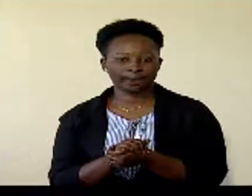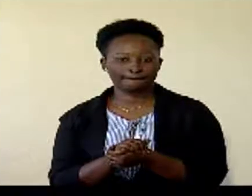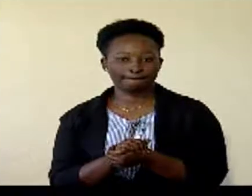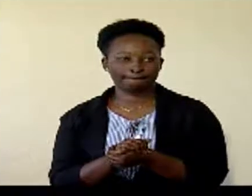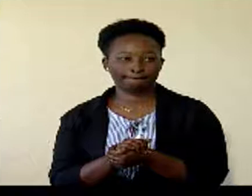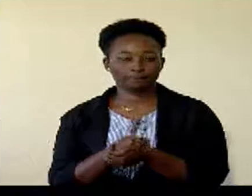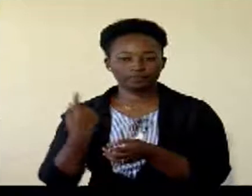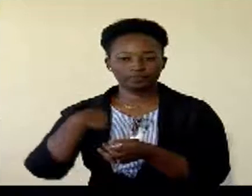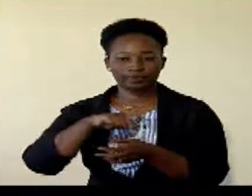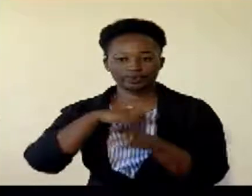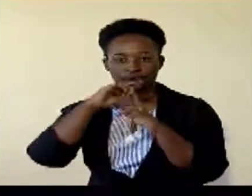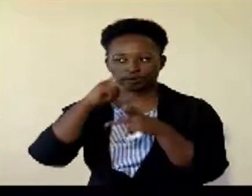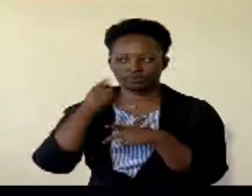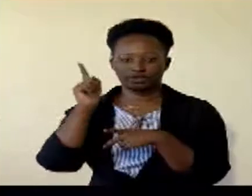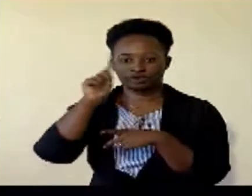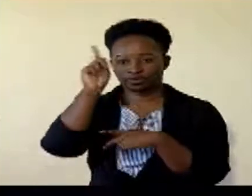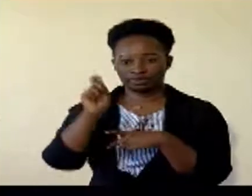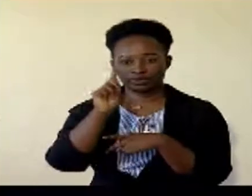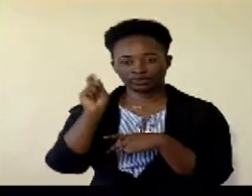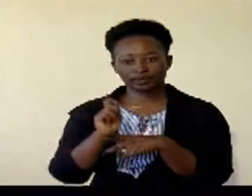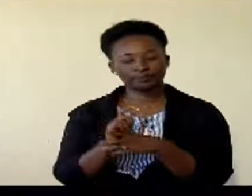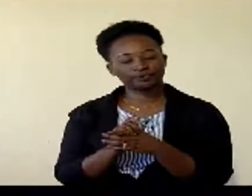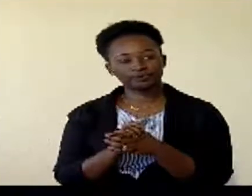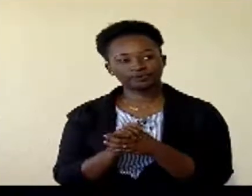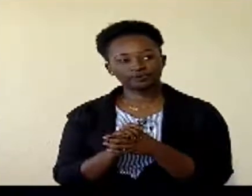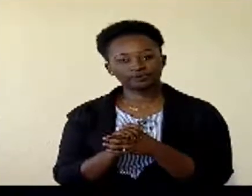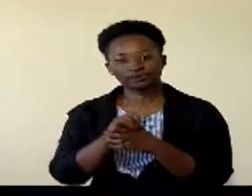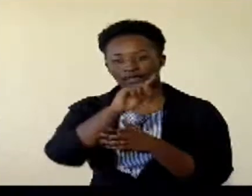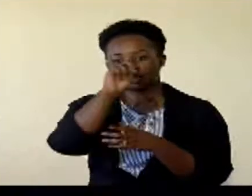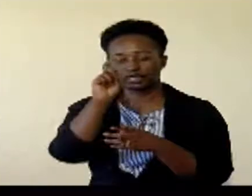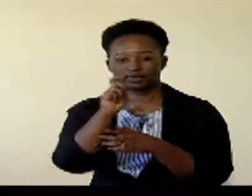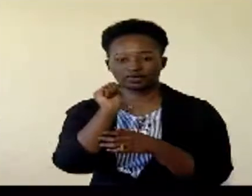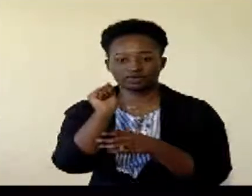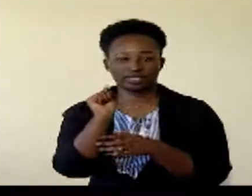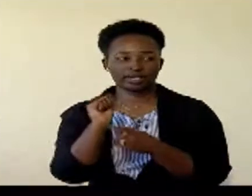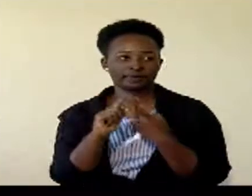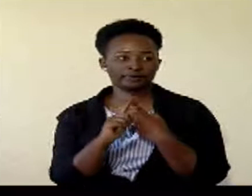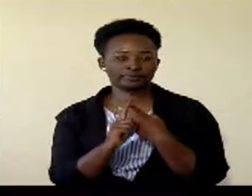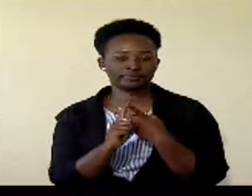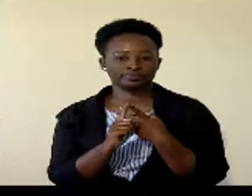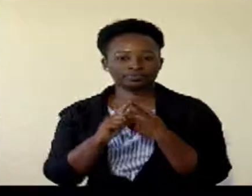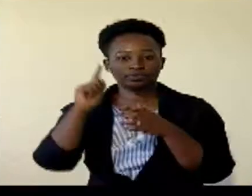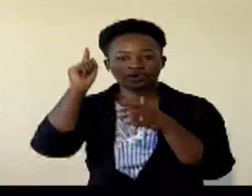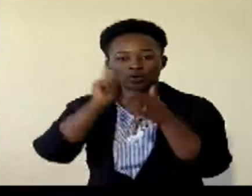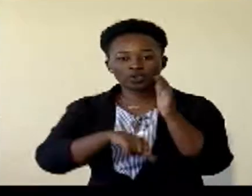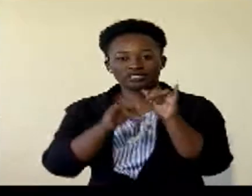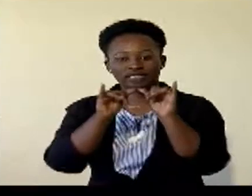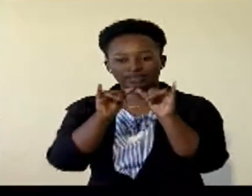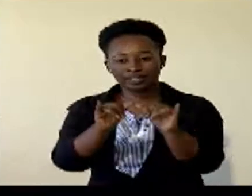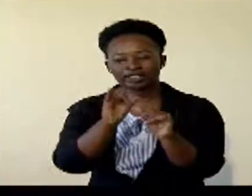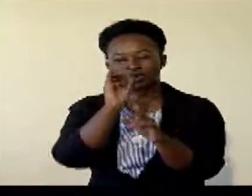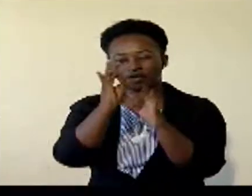we are going to answer those questions. Part A, what is the stability of a